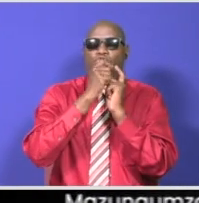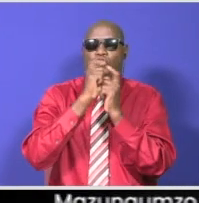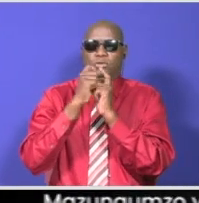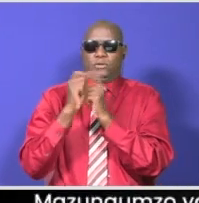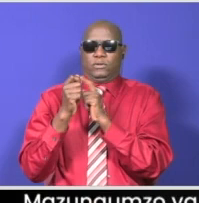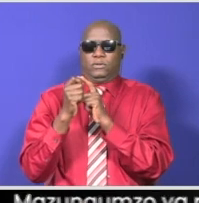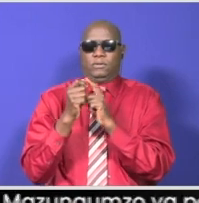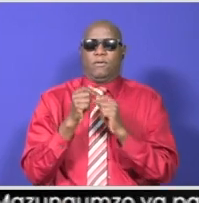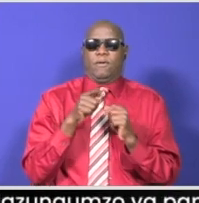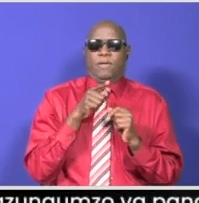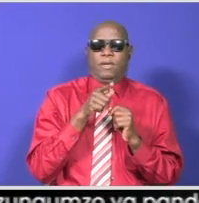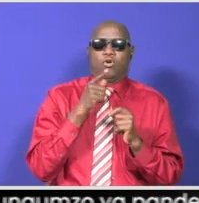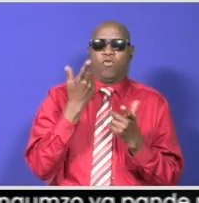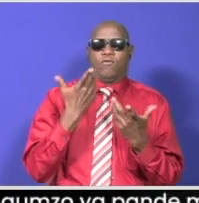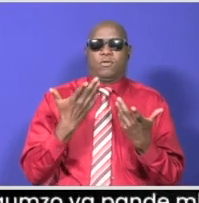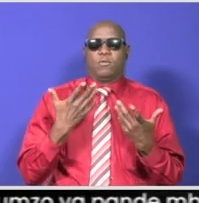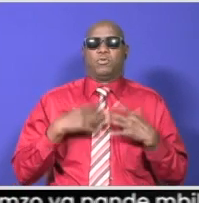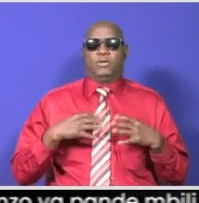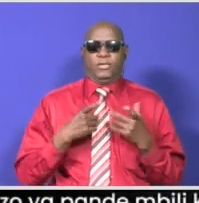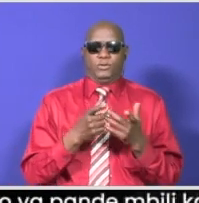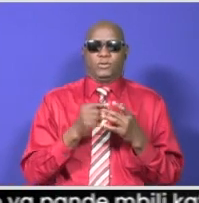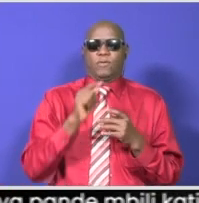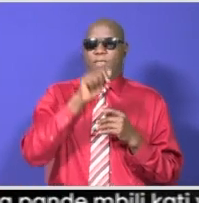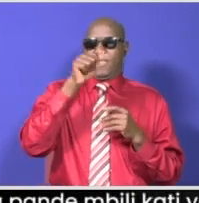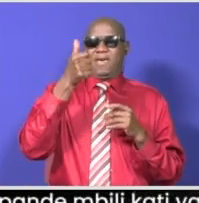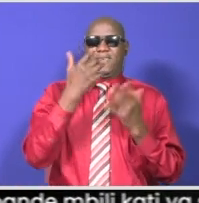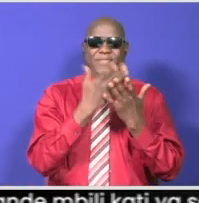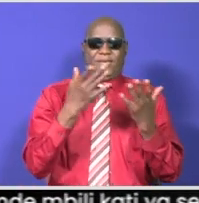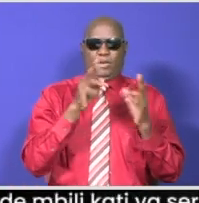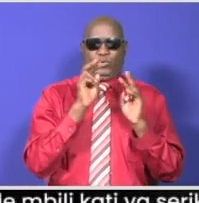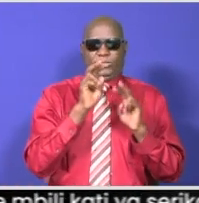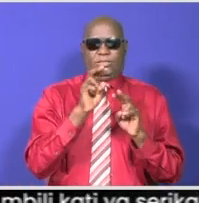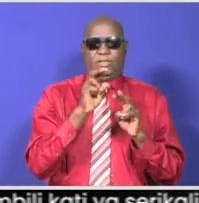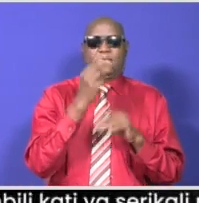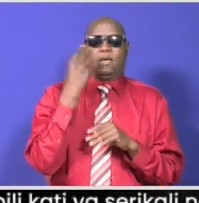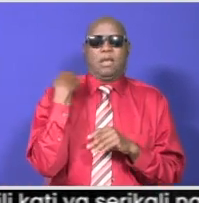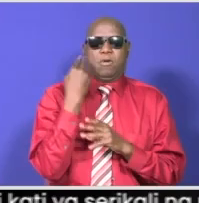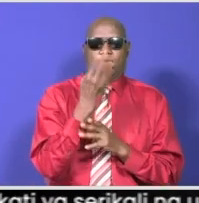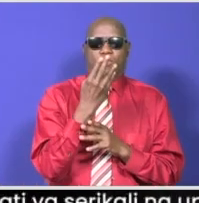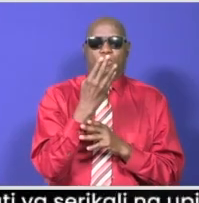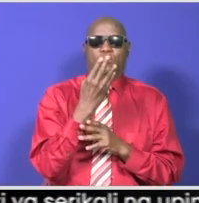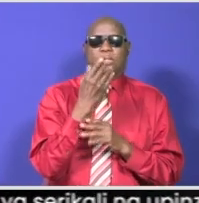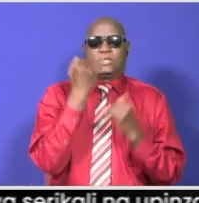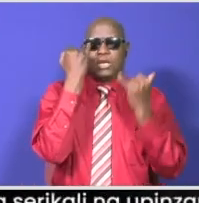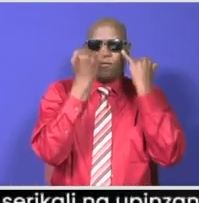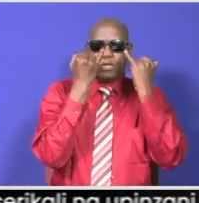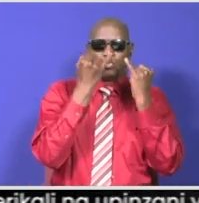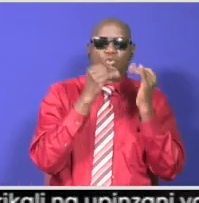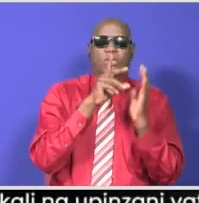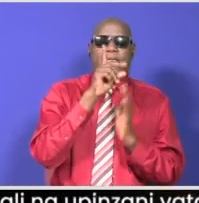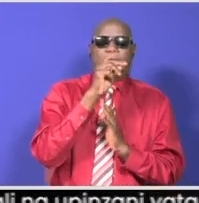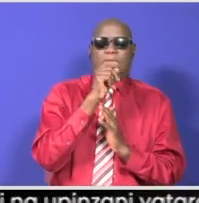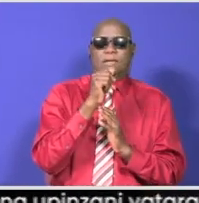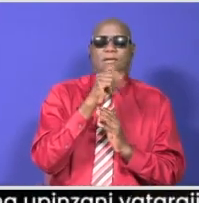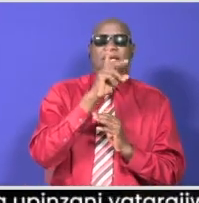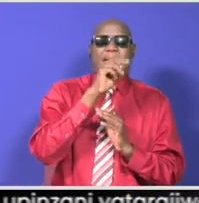needs of the population. The other theme that we are looking at, which is the fourth one, is innovation and data. We are living in an era where